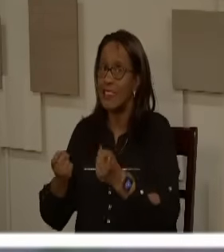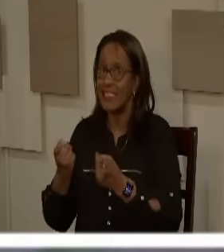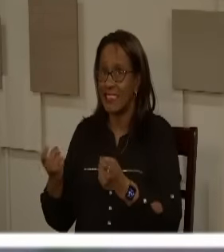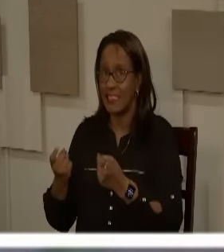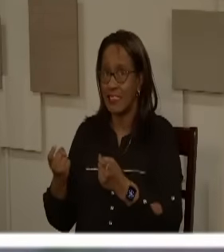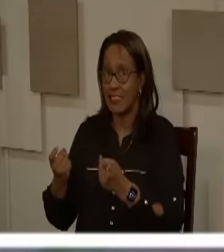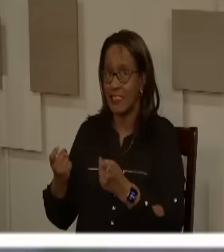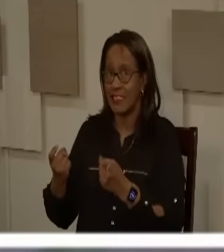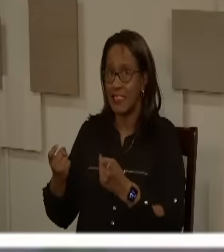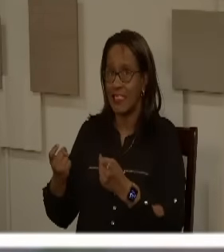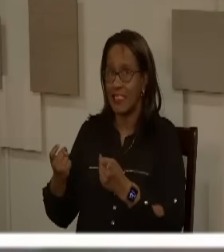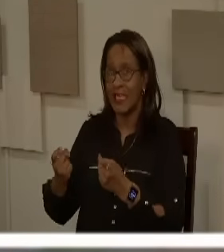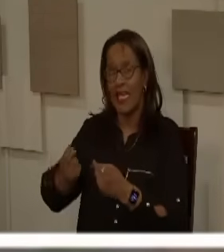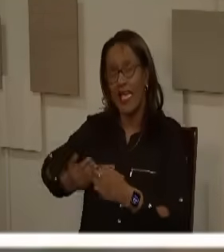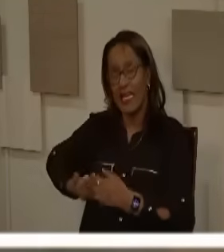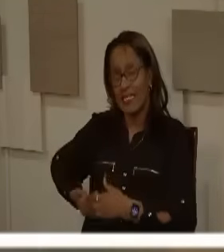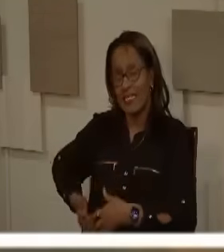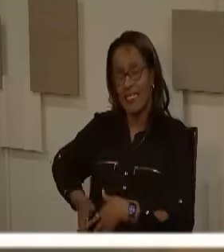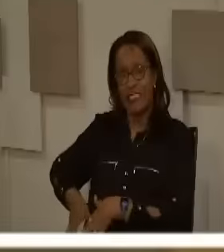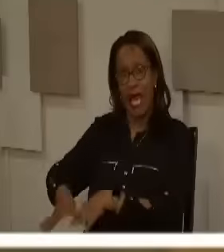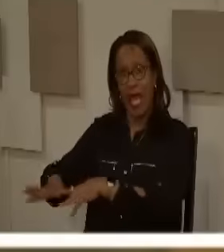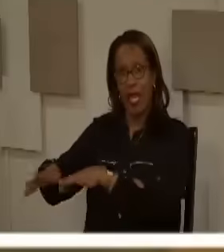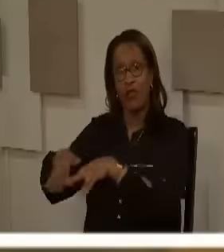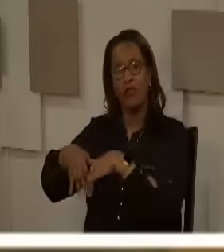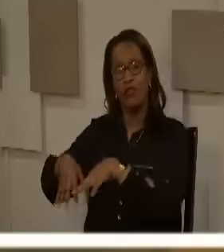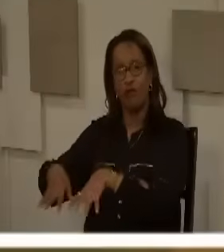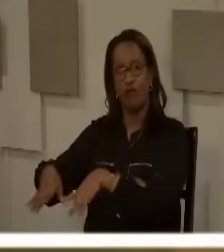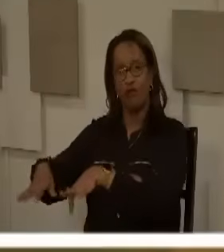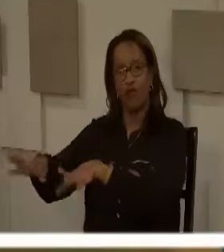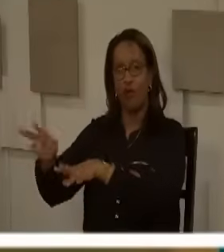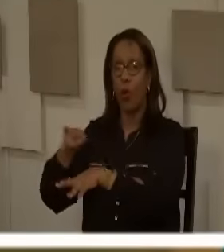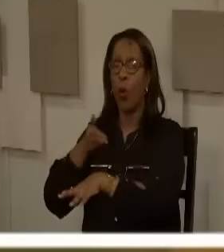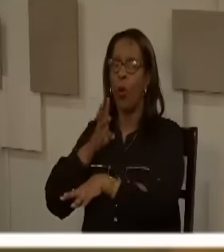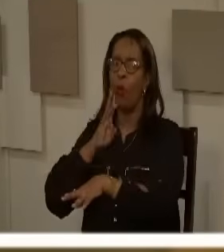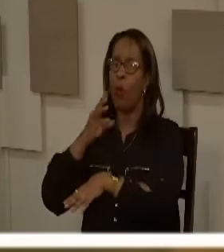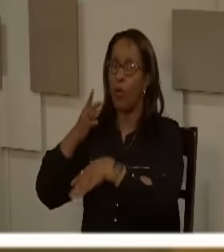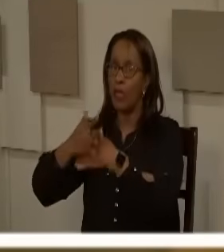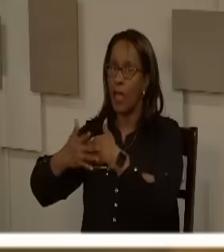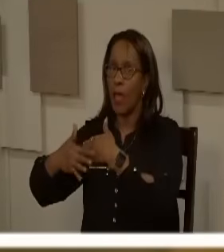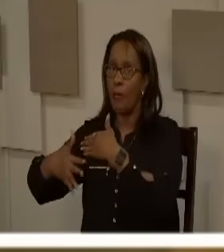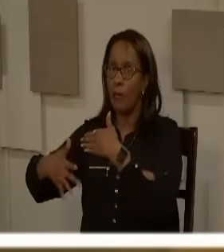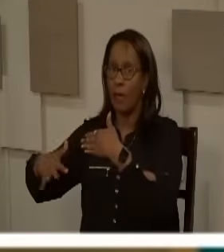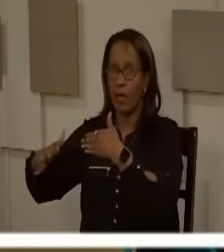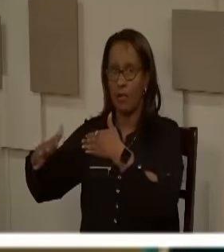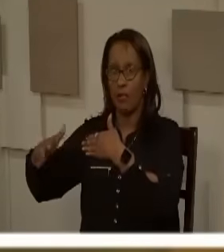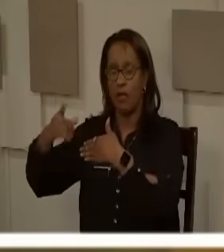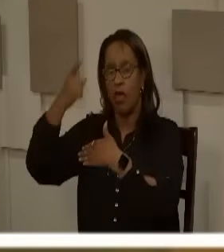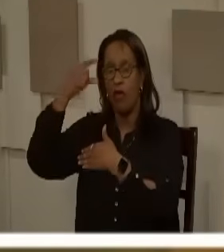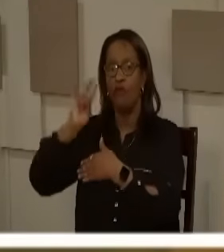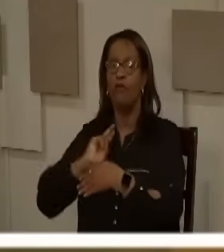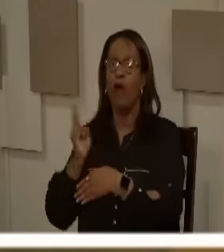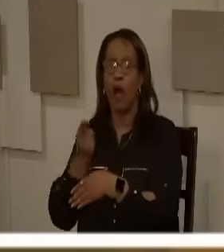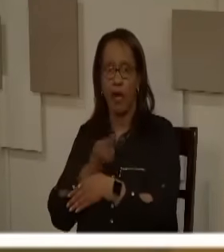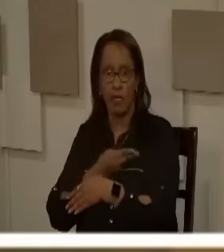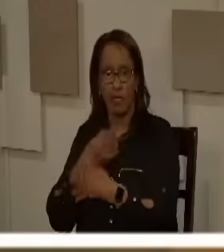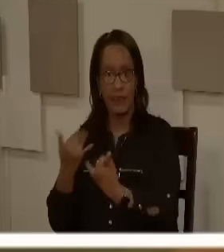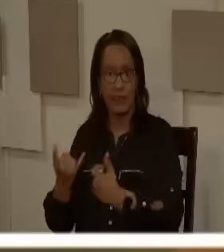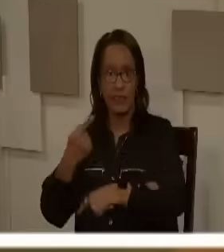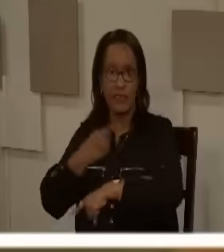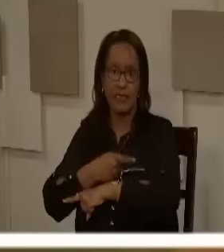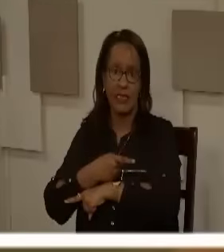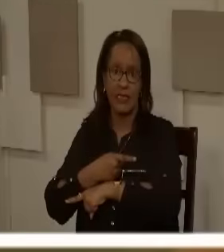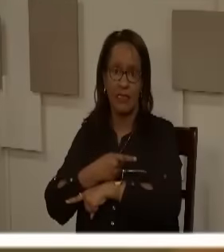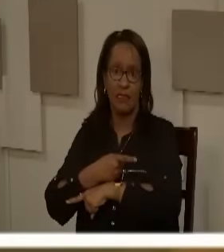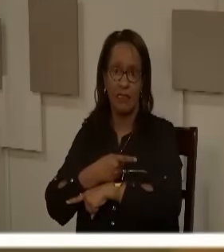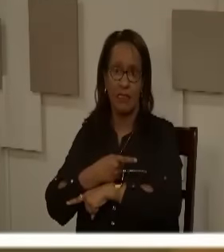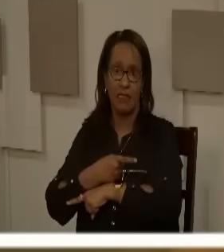right. Correct? And we have a couple on our list we want to add to the universal